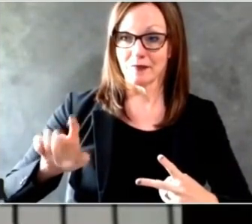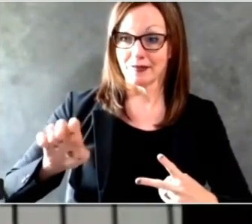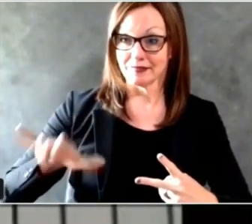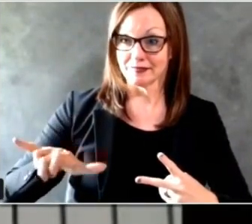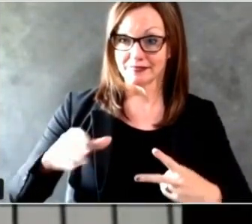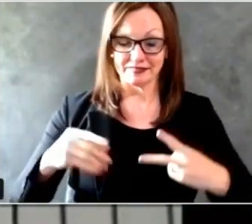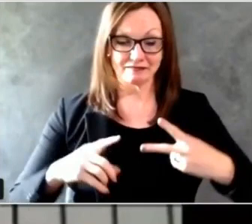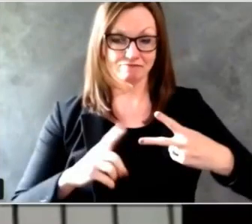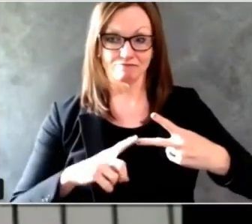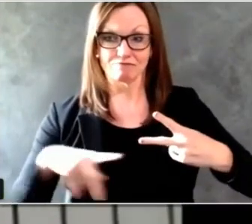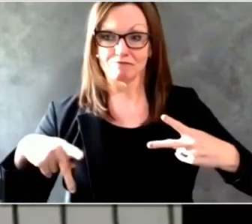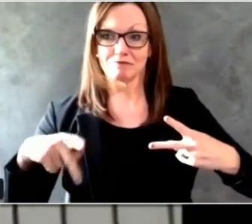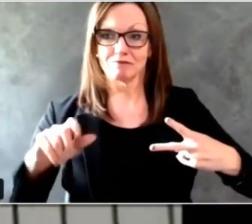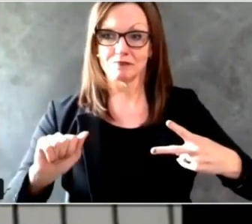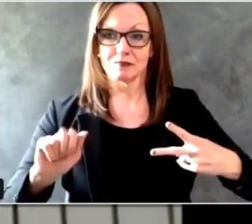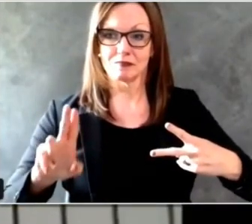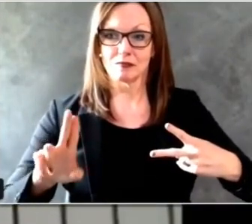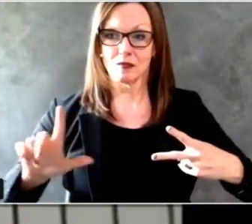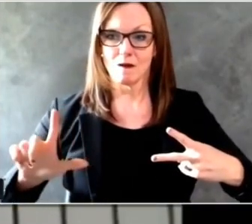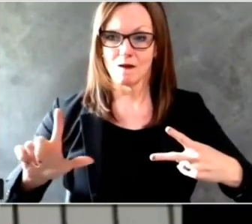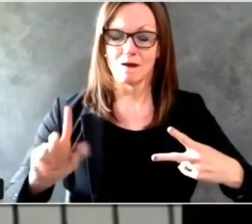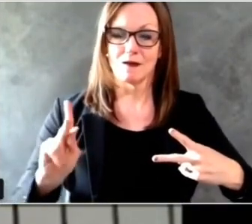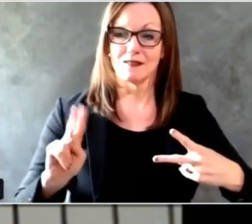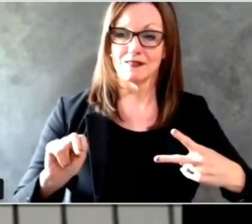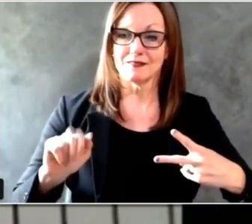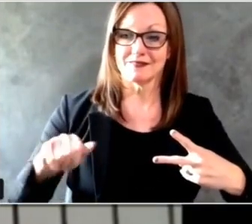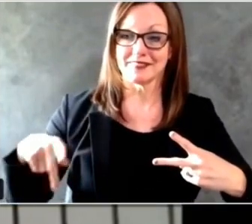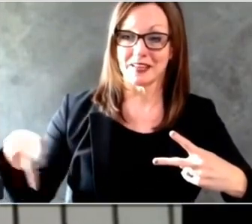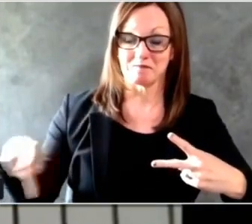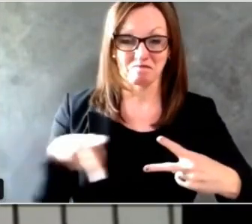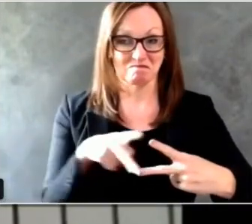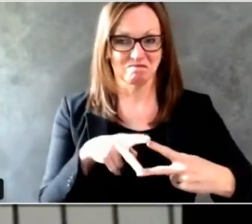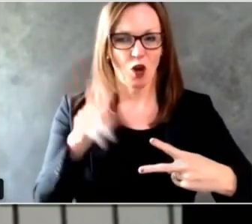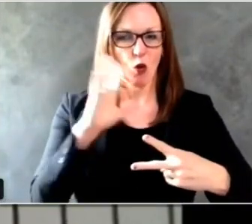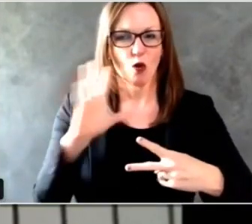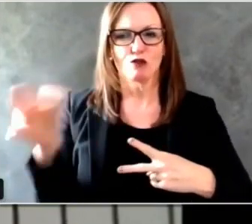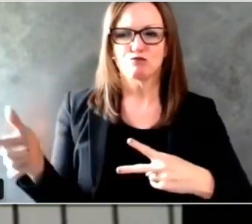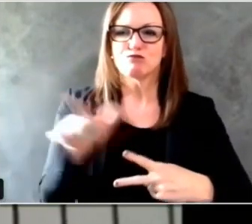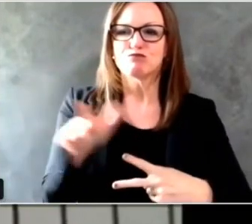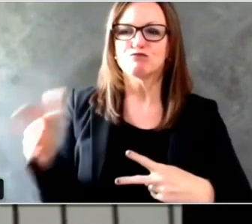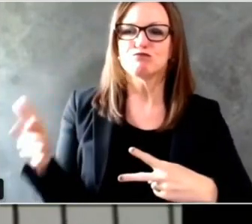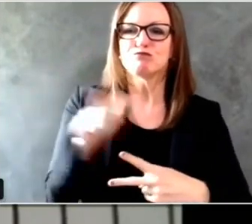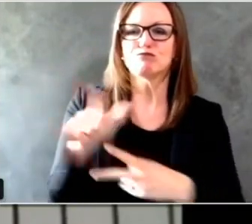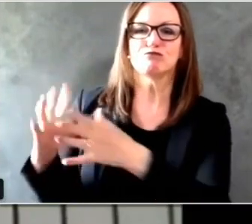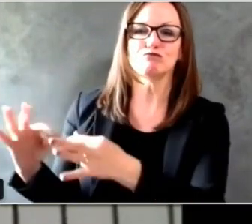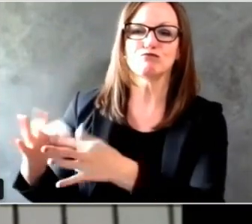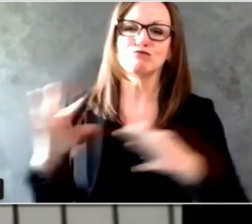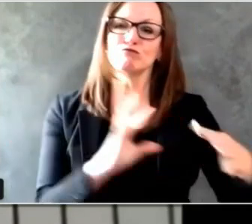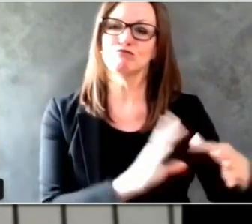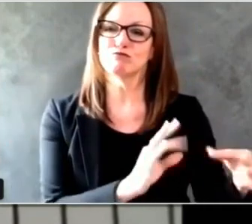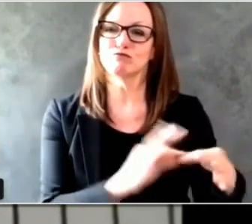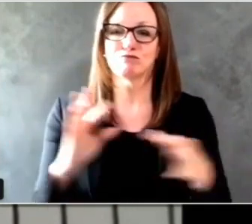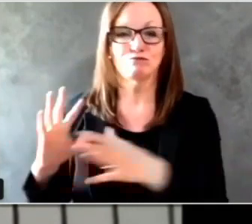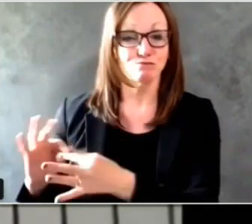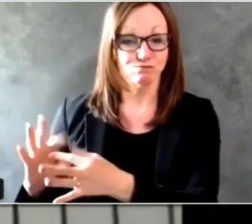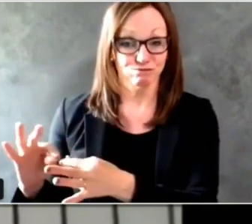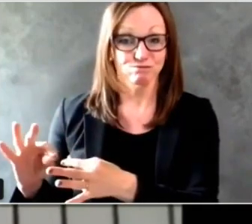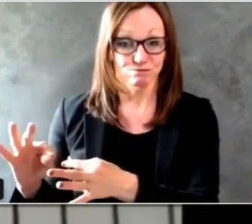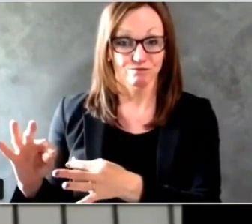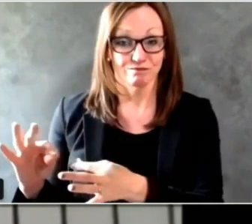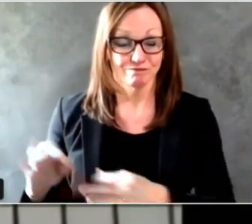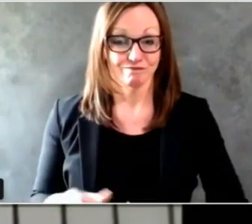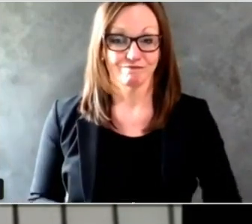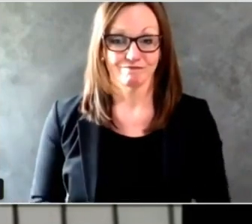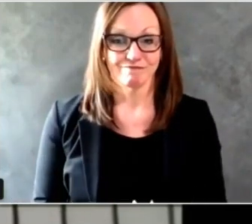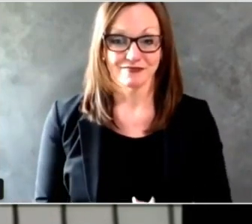Good afternoon, and thank you for joining us today. My name is Stephanie Smiley, and I'm Wisconsin's interim state health officer and the administrator of the Division